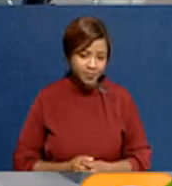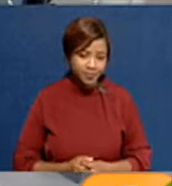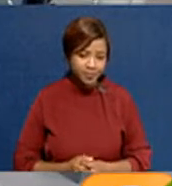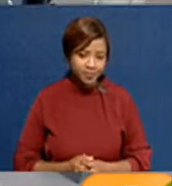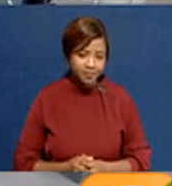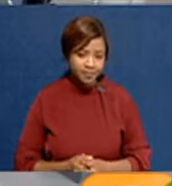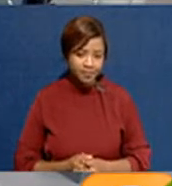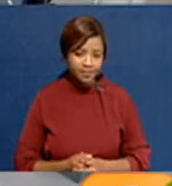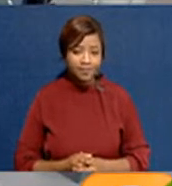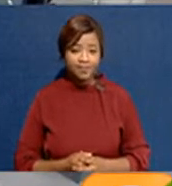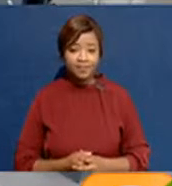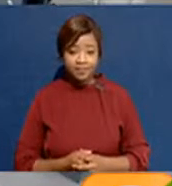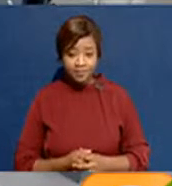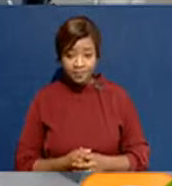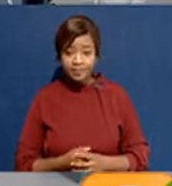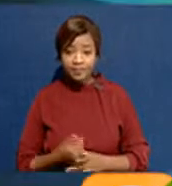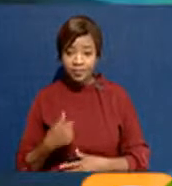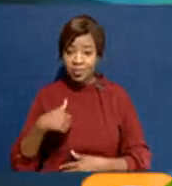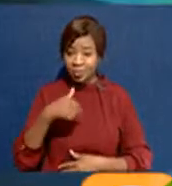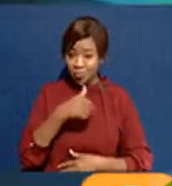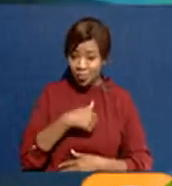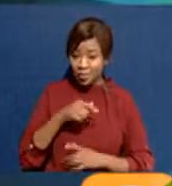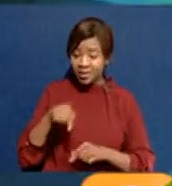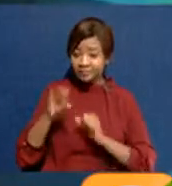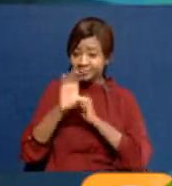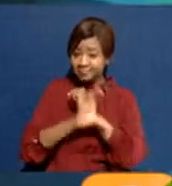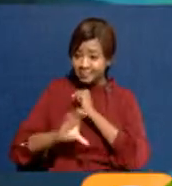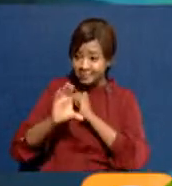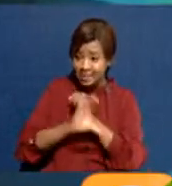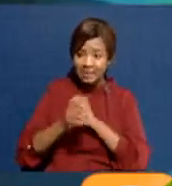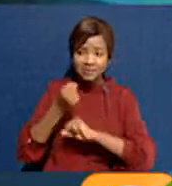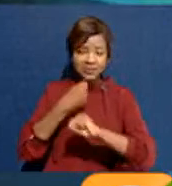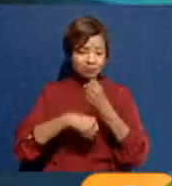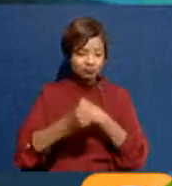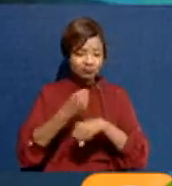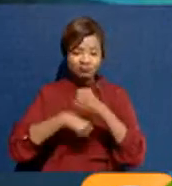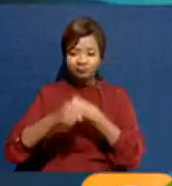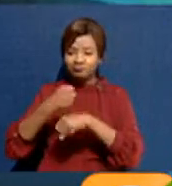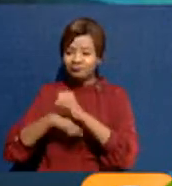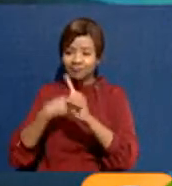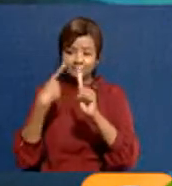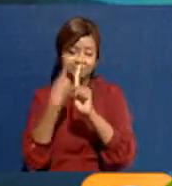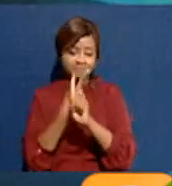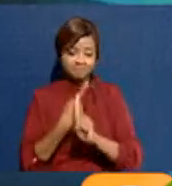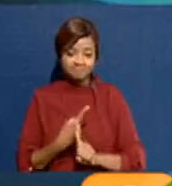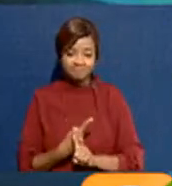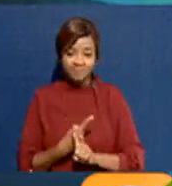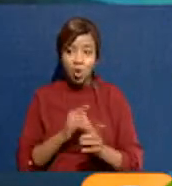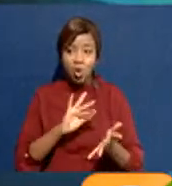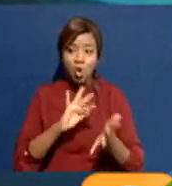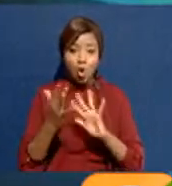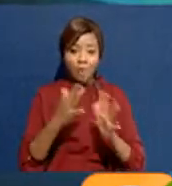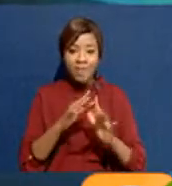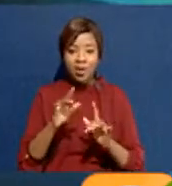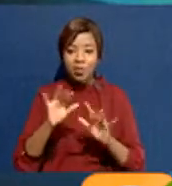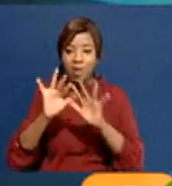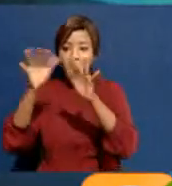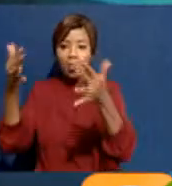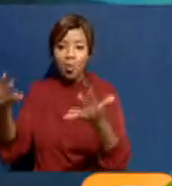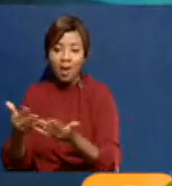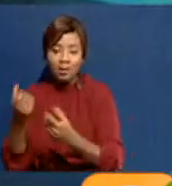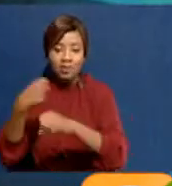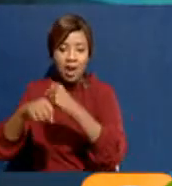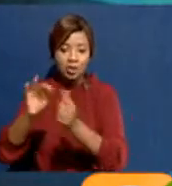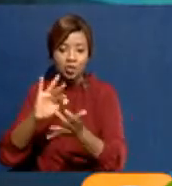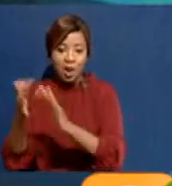made very many gains as a country in tandem with what is happening globally. So our target